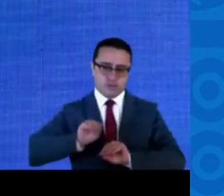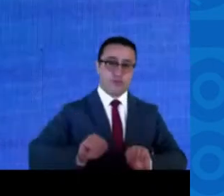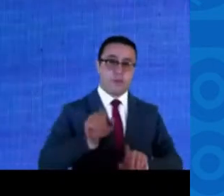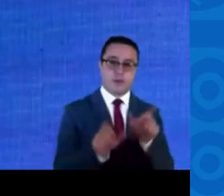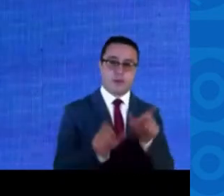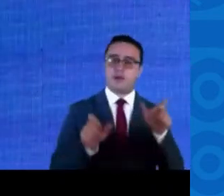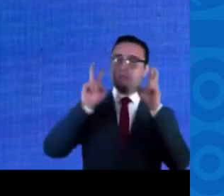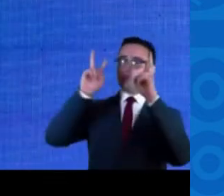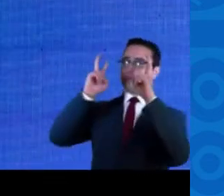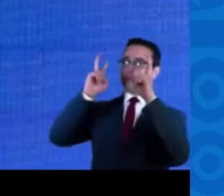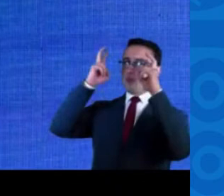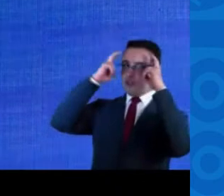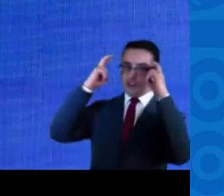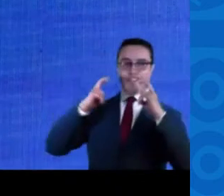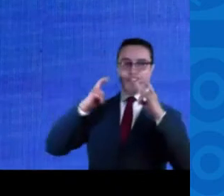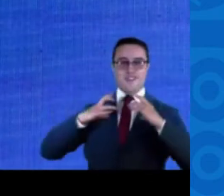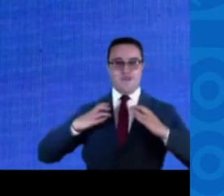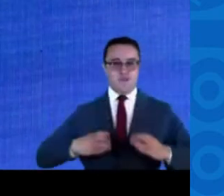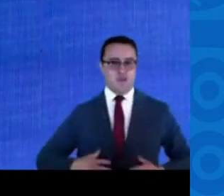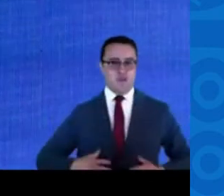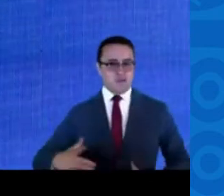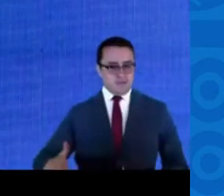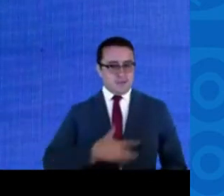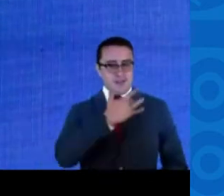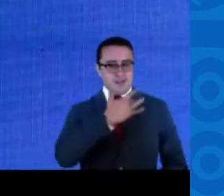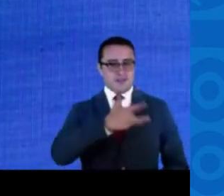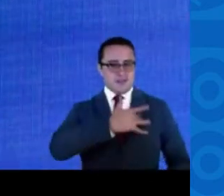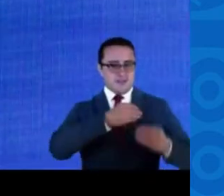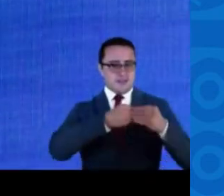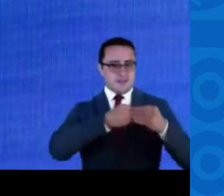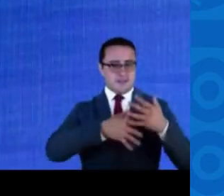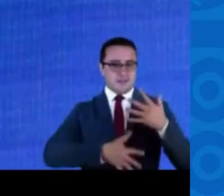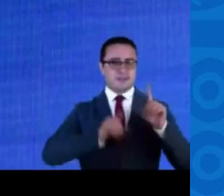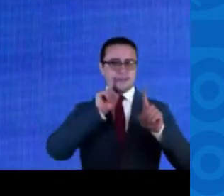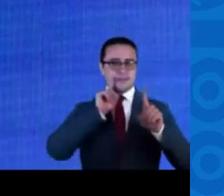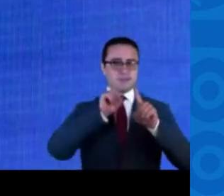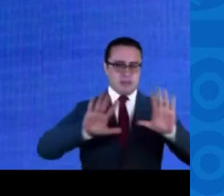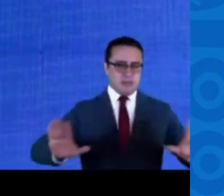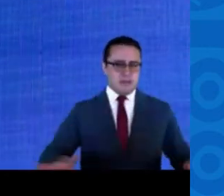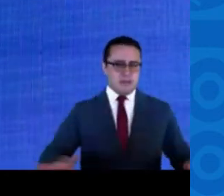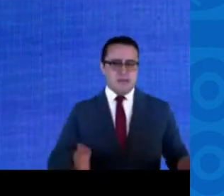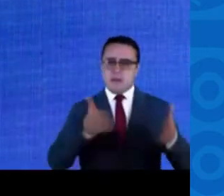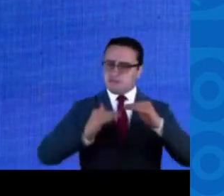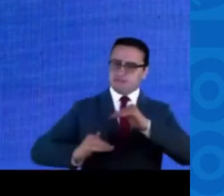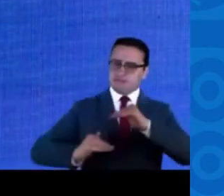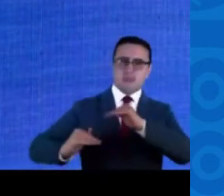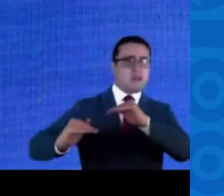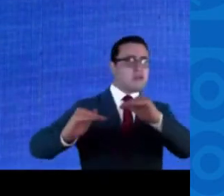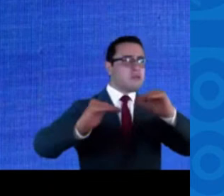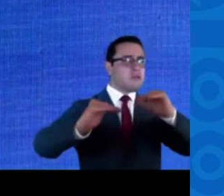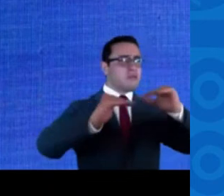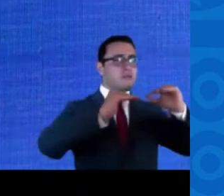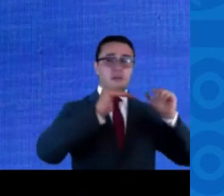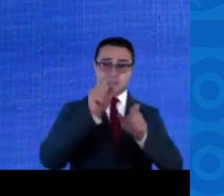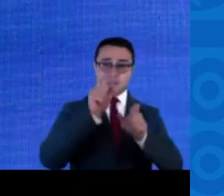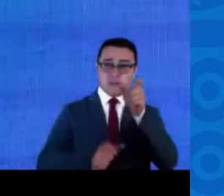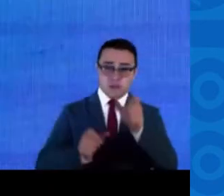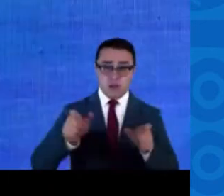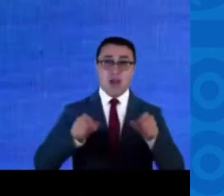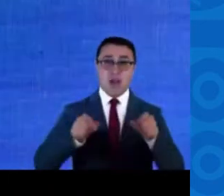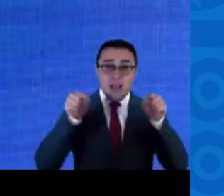helping human beings who have the cognitive, physical, and emotional capacity to develop